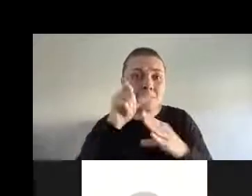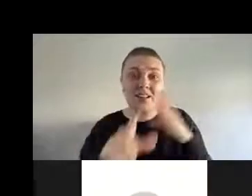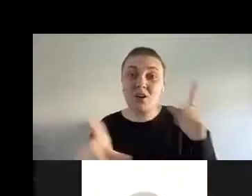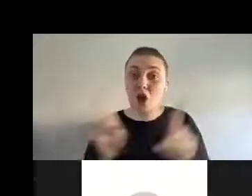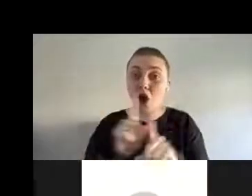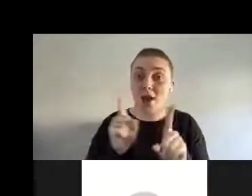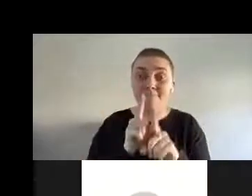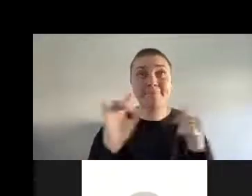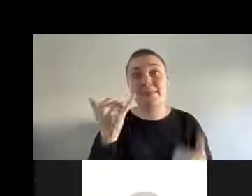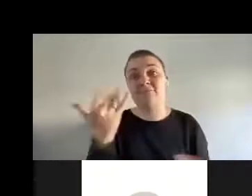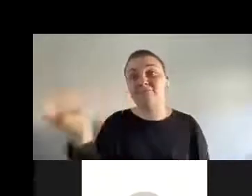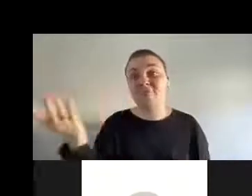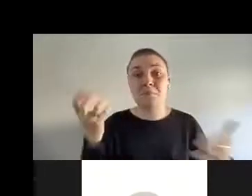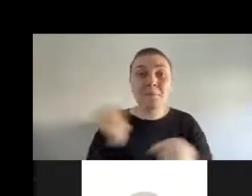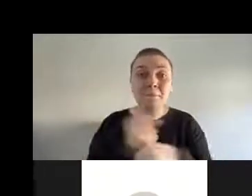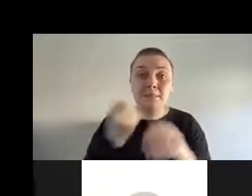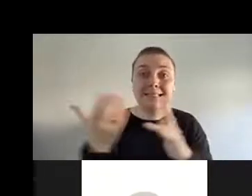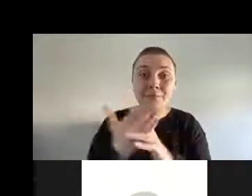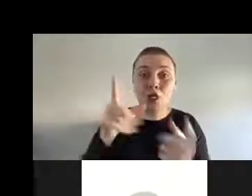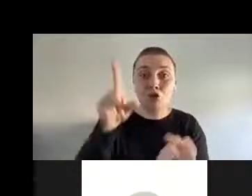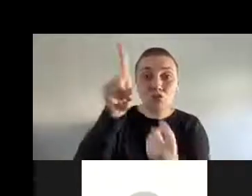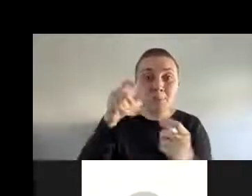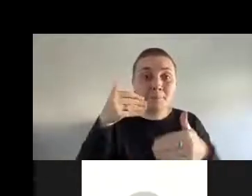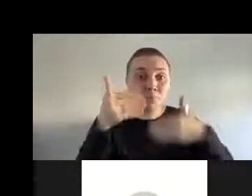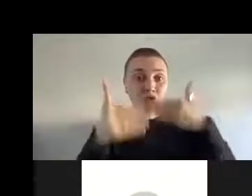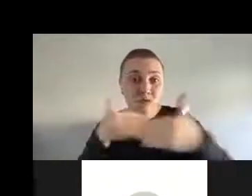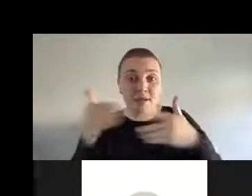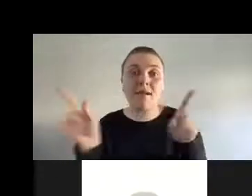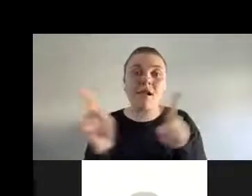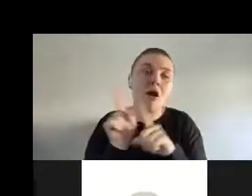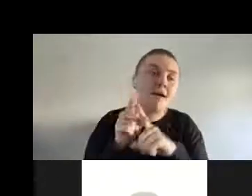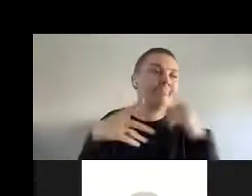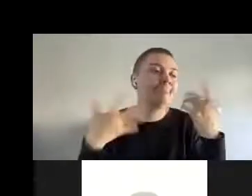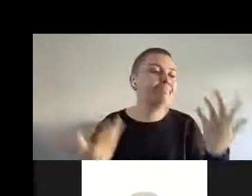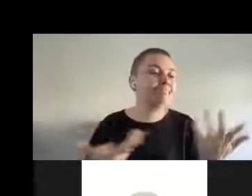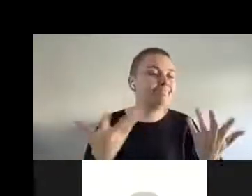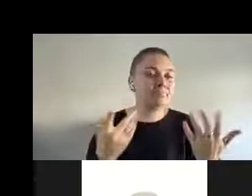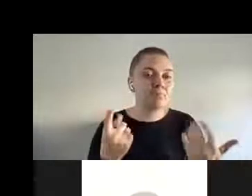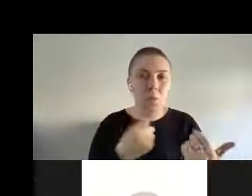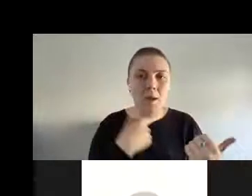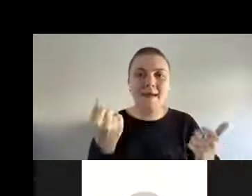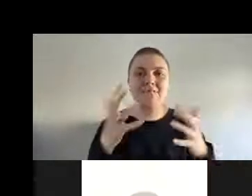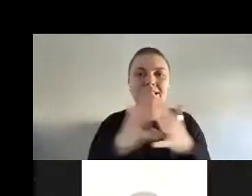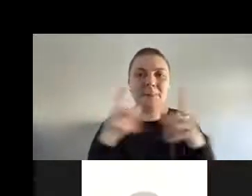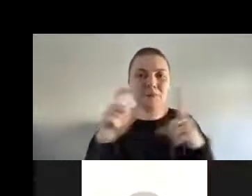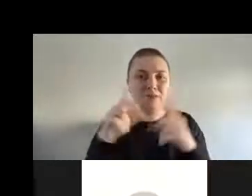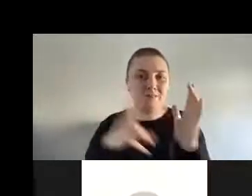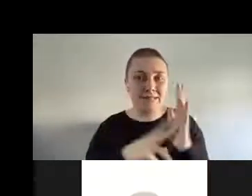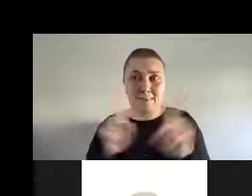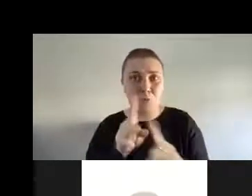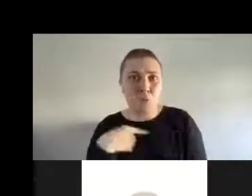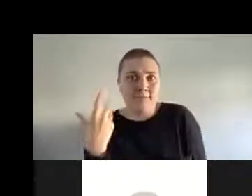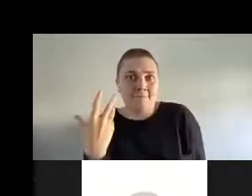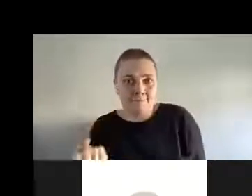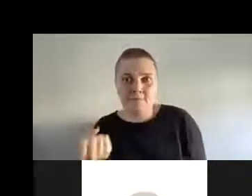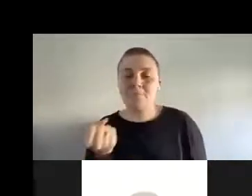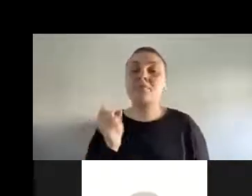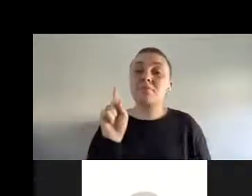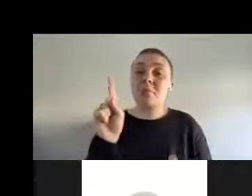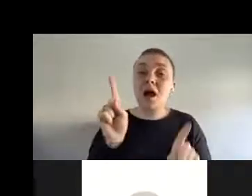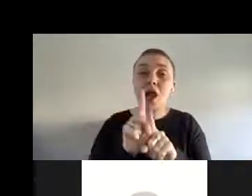be, making accessible recruitment processes like we have at WDV, but it could also be things like